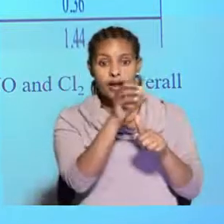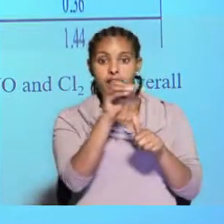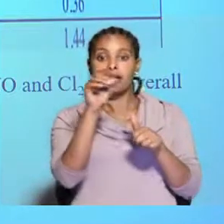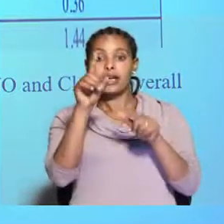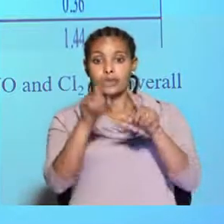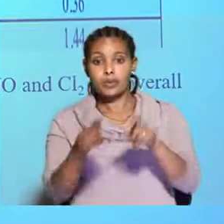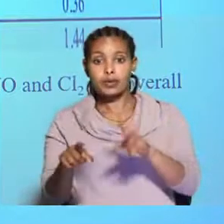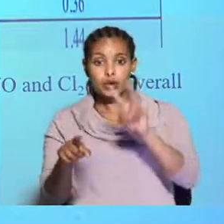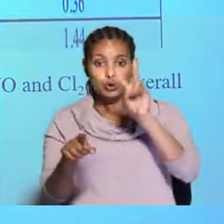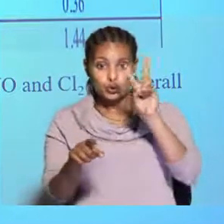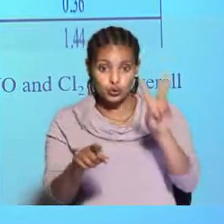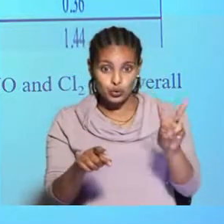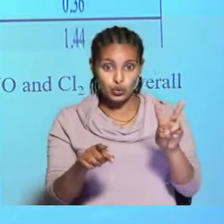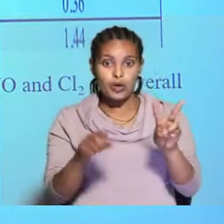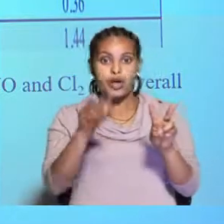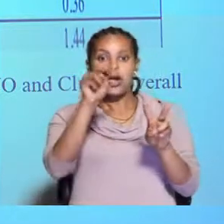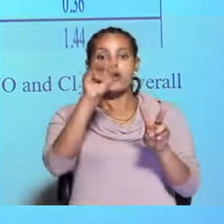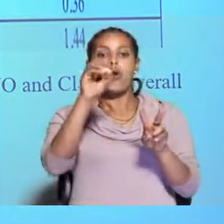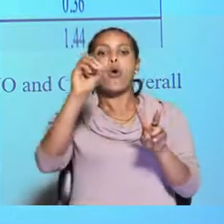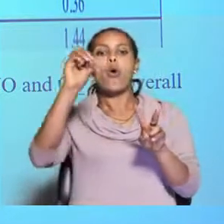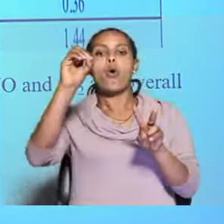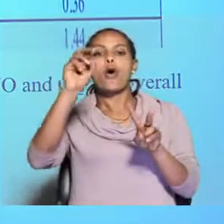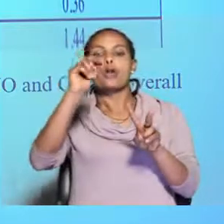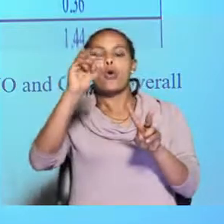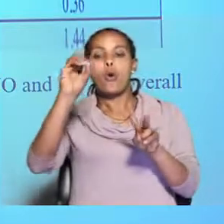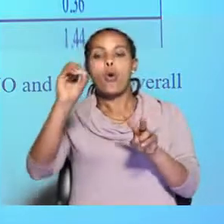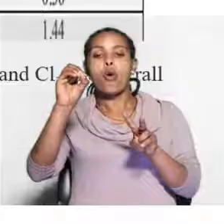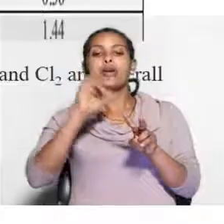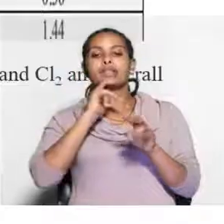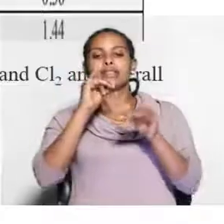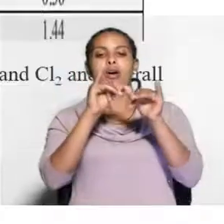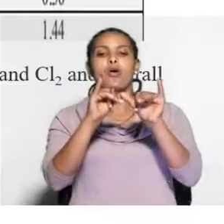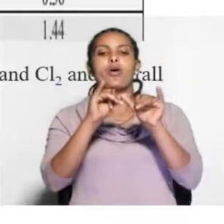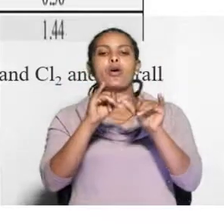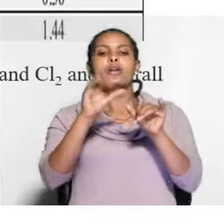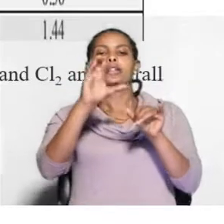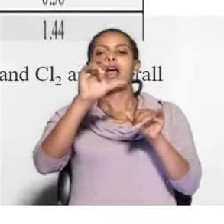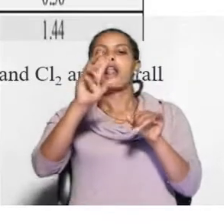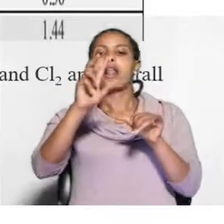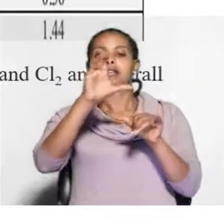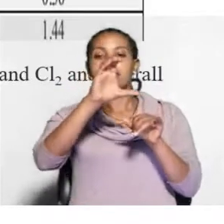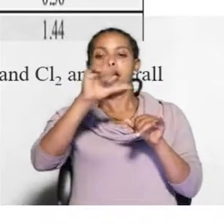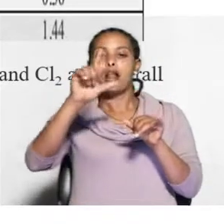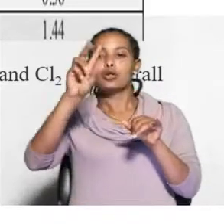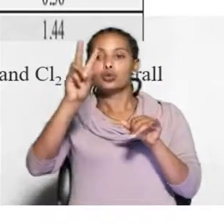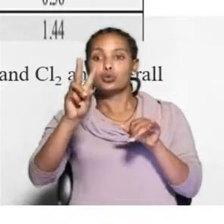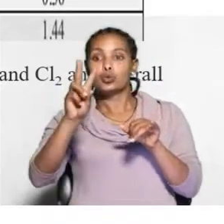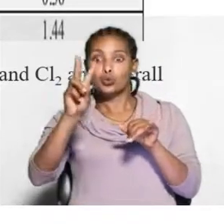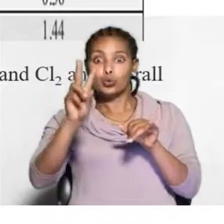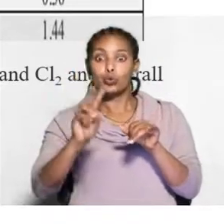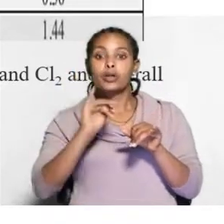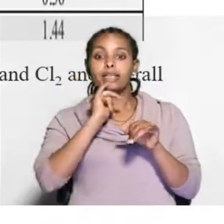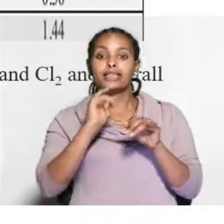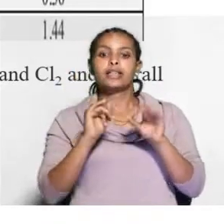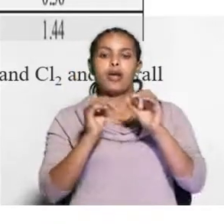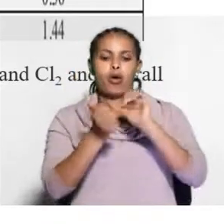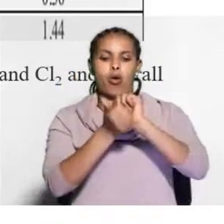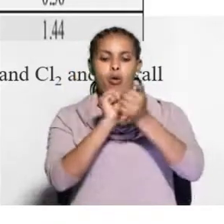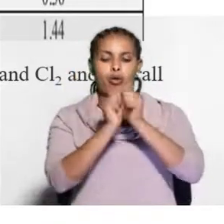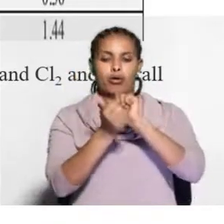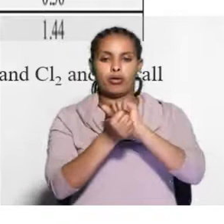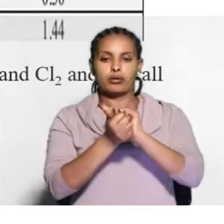2, concentration of nitrogen monoxide is constant. Concentration of Cl2 is vary. 1 over 2 to the power